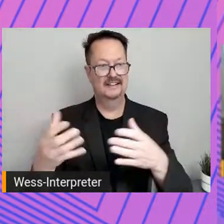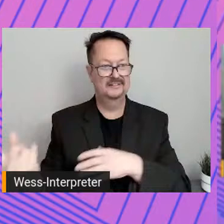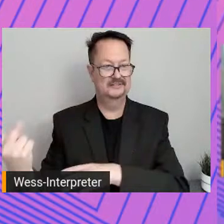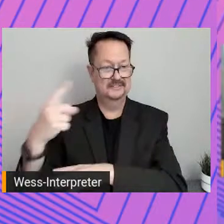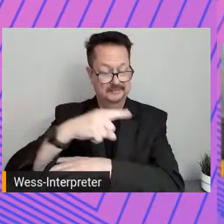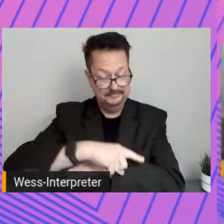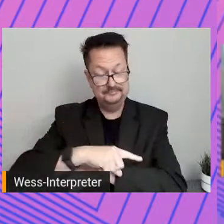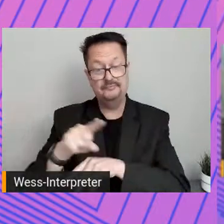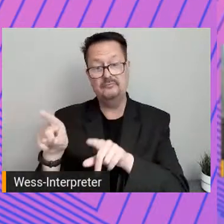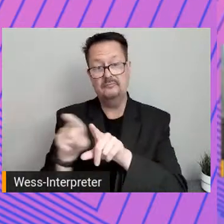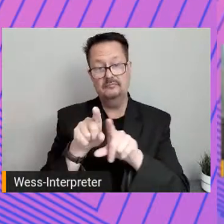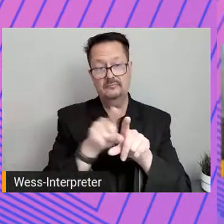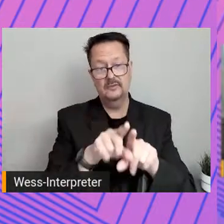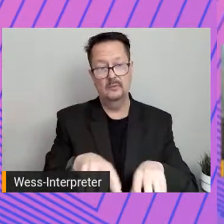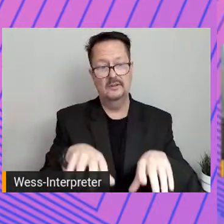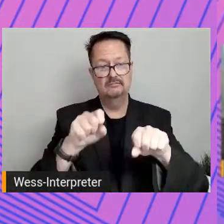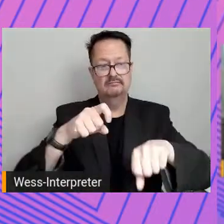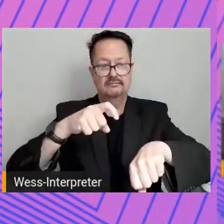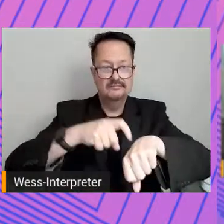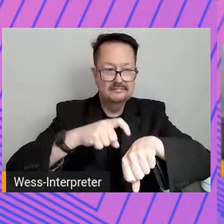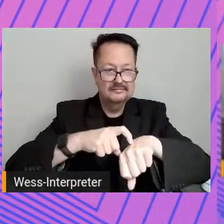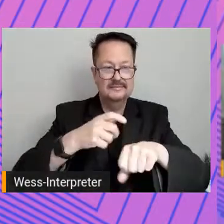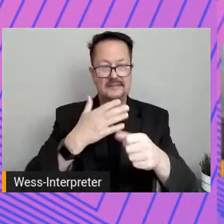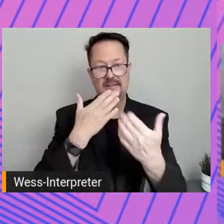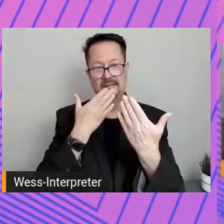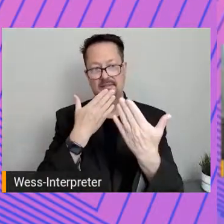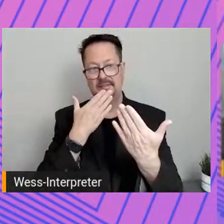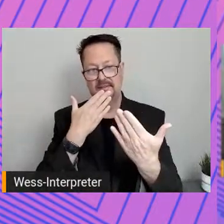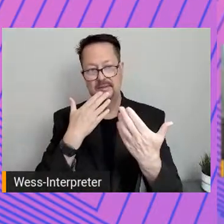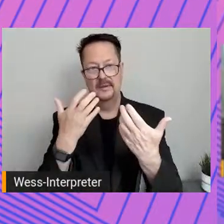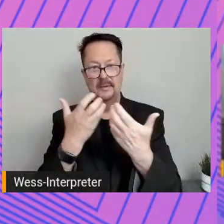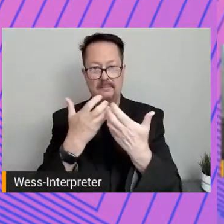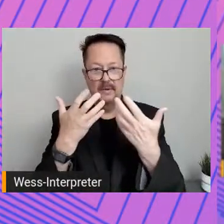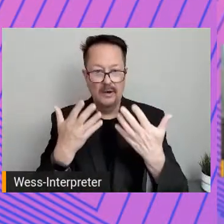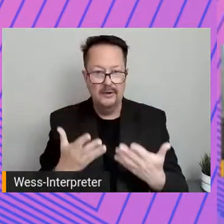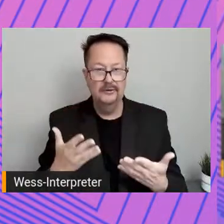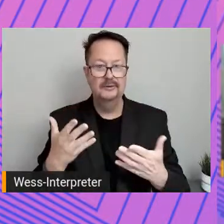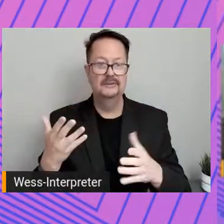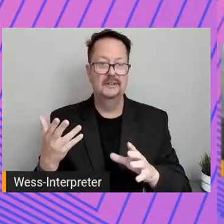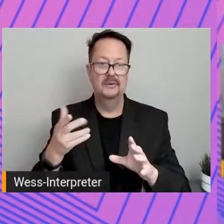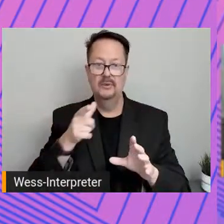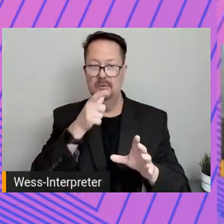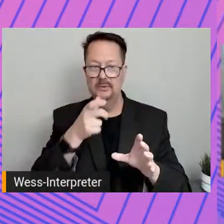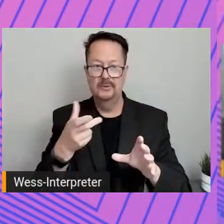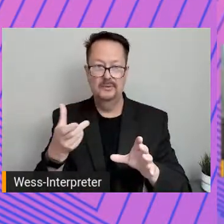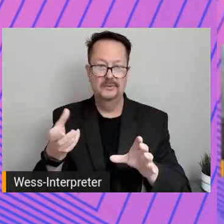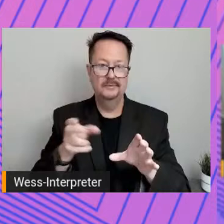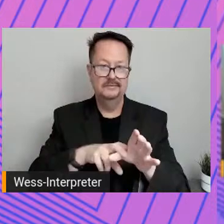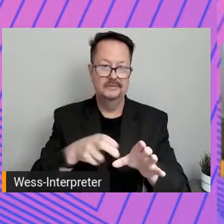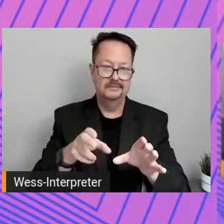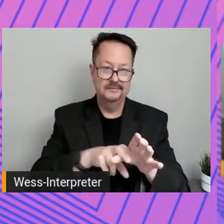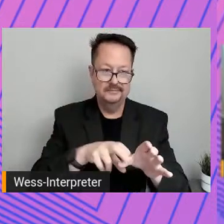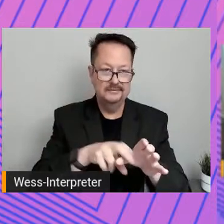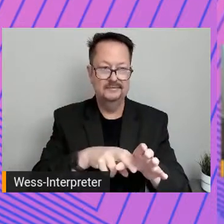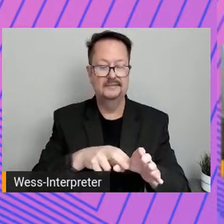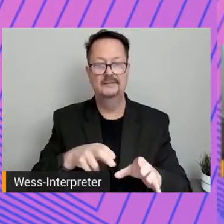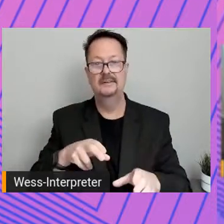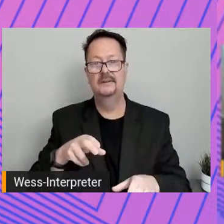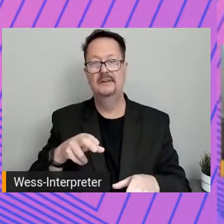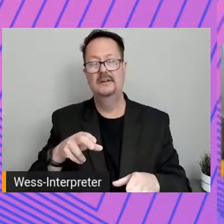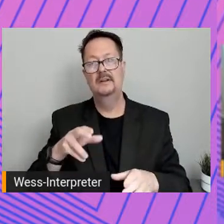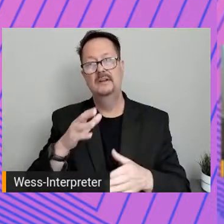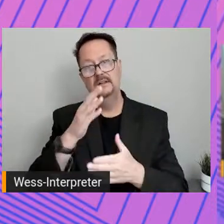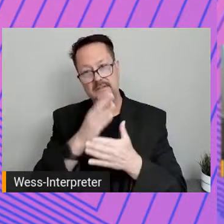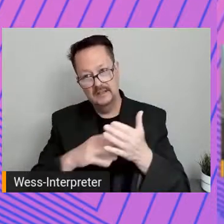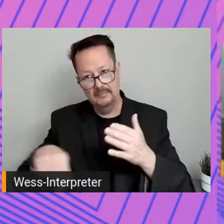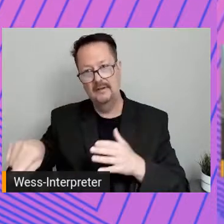I also want to take the opportunity and say thank you to our partners in Dockers, and I hope that everyone were able to attend at least part of